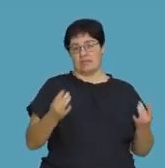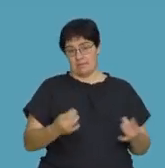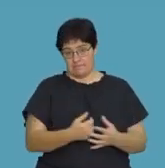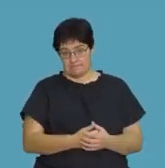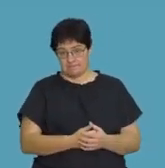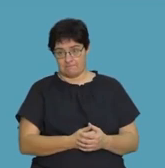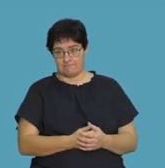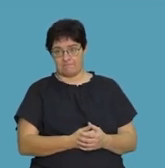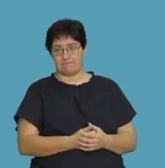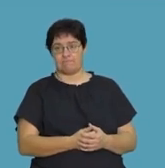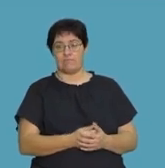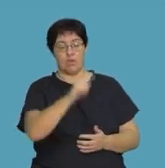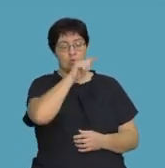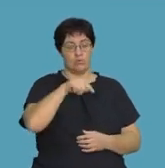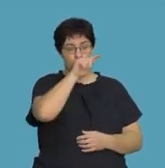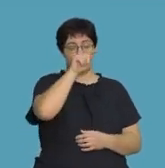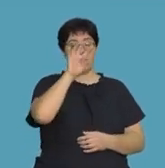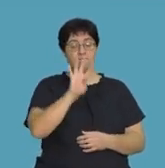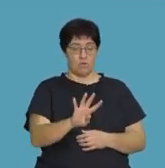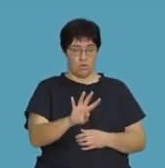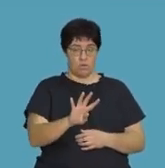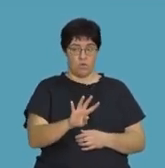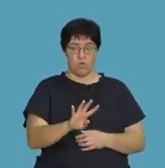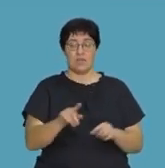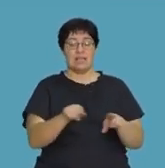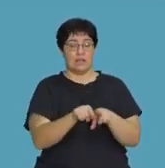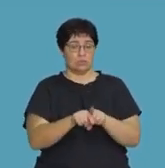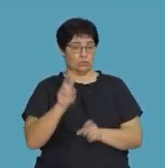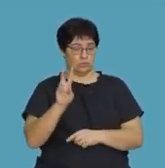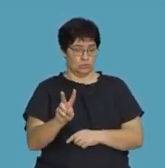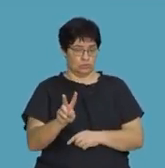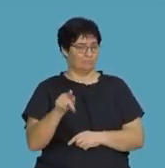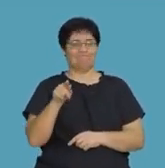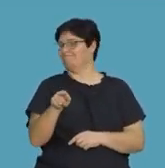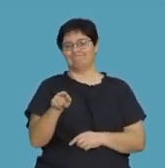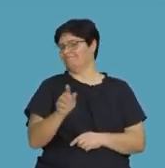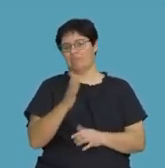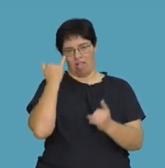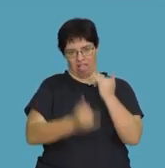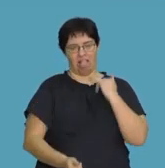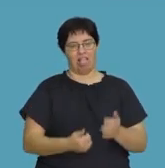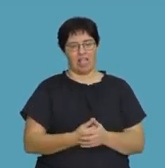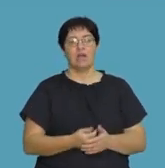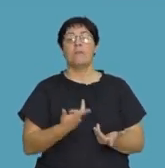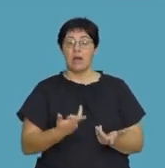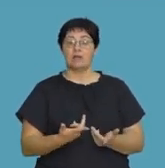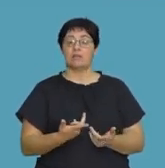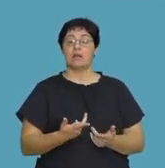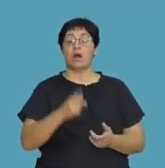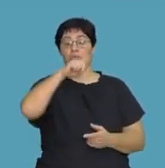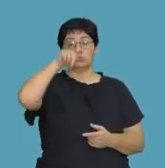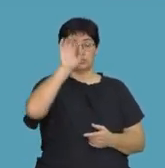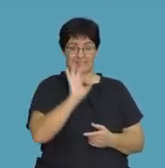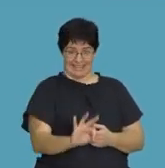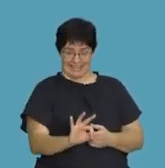right? Remember, root of 4 will be equals to 2. So that's not an irrational number. But root of